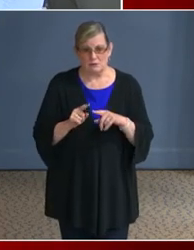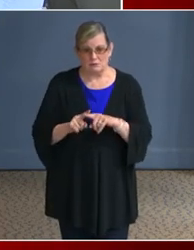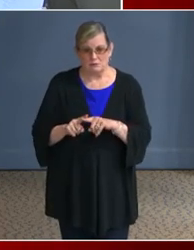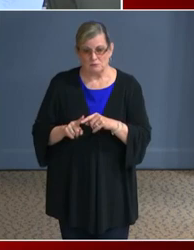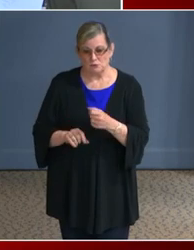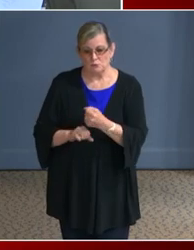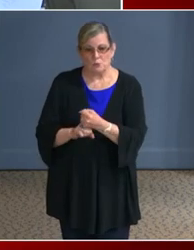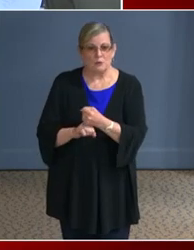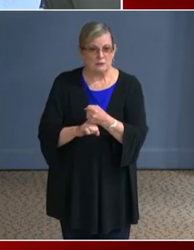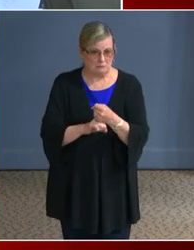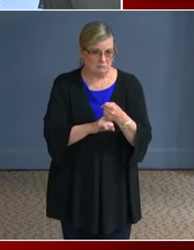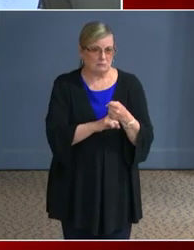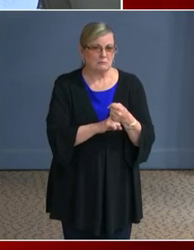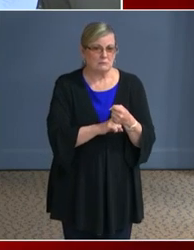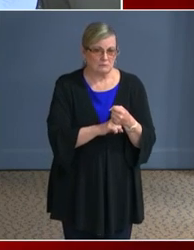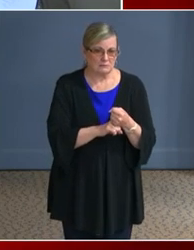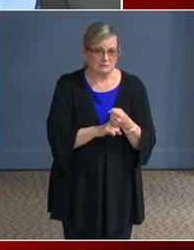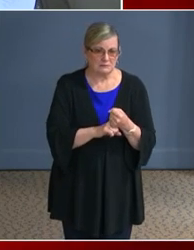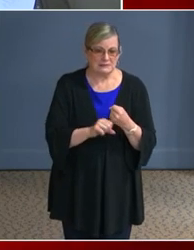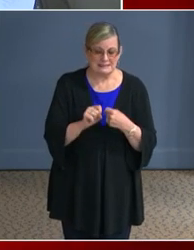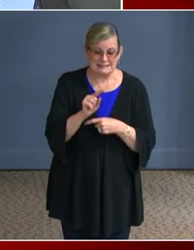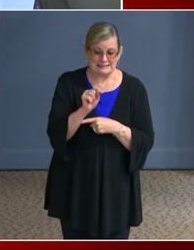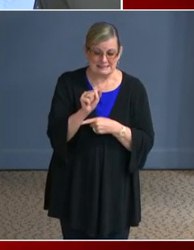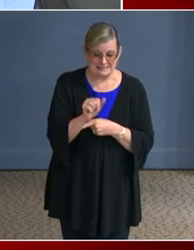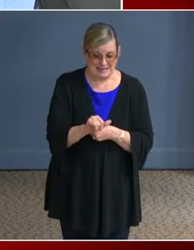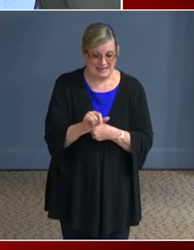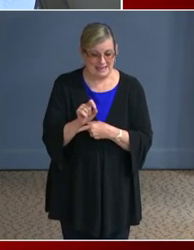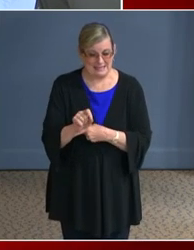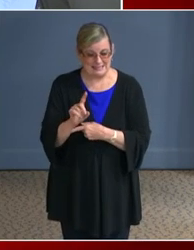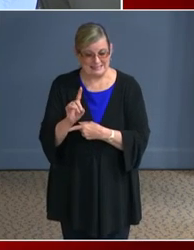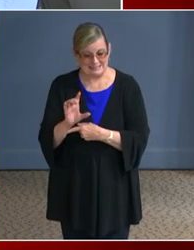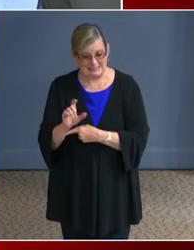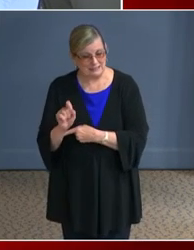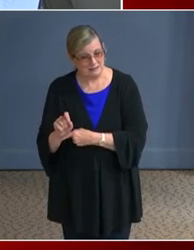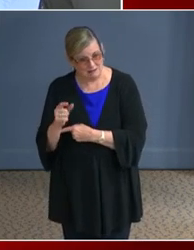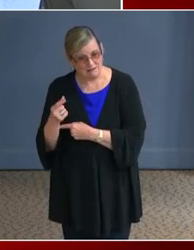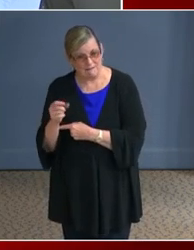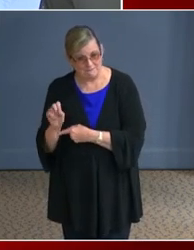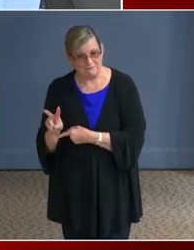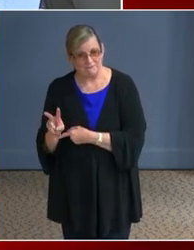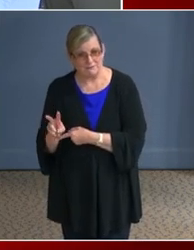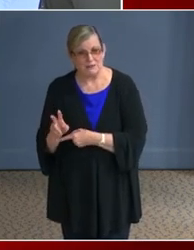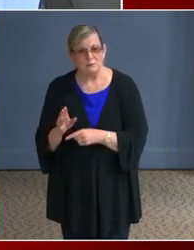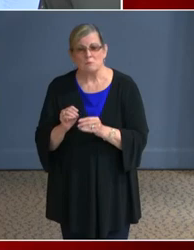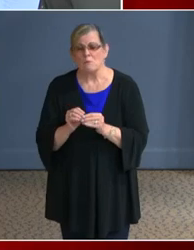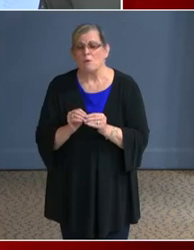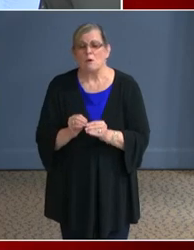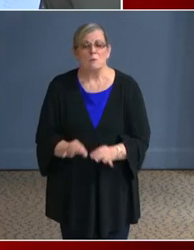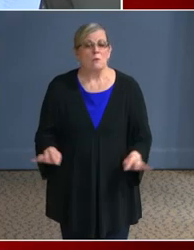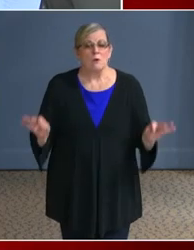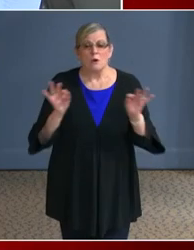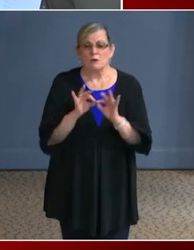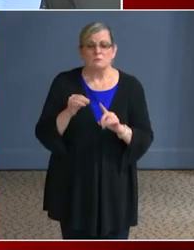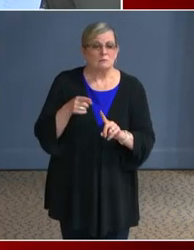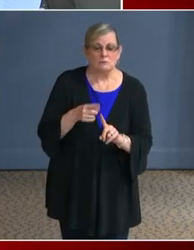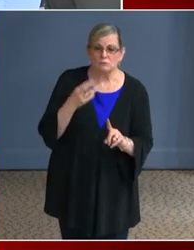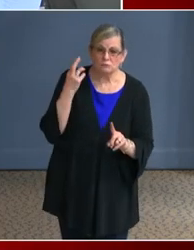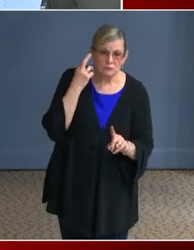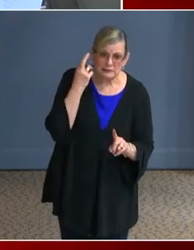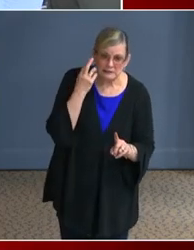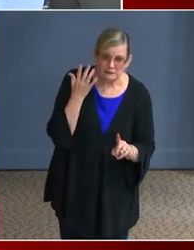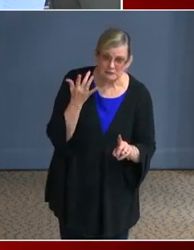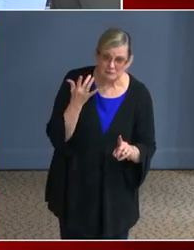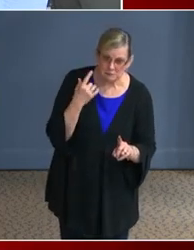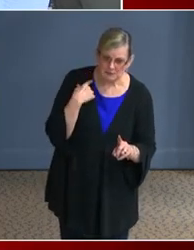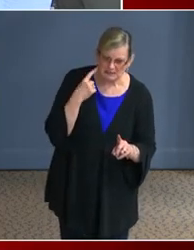supported at Stay DC. And it's even more important because we have to